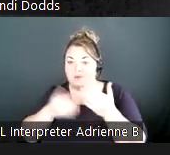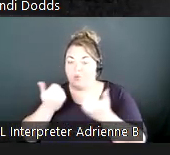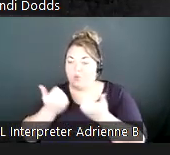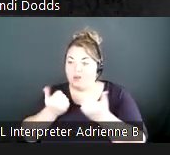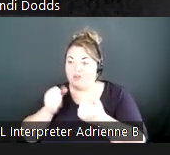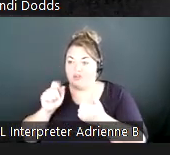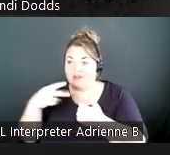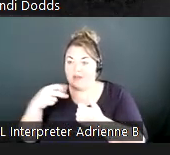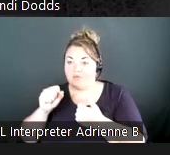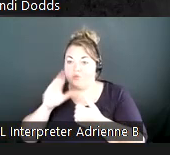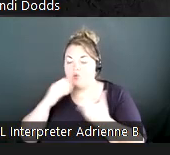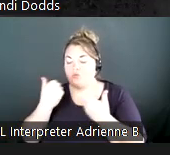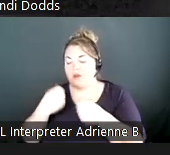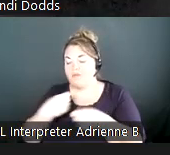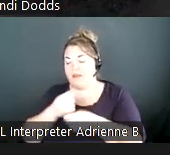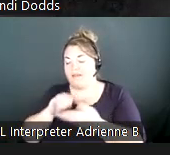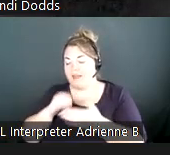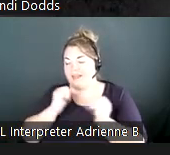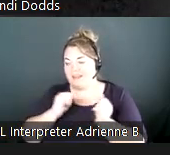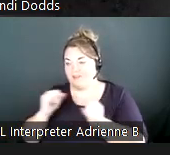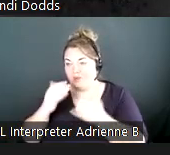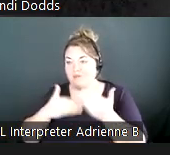that an individualized process.